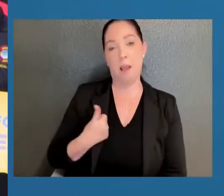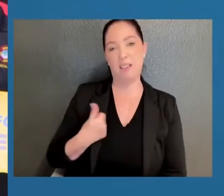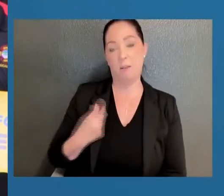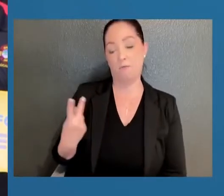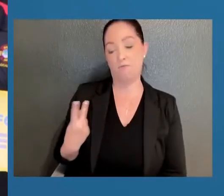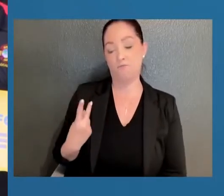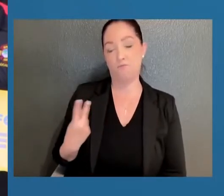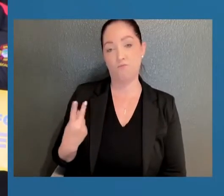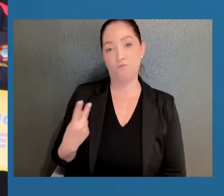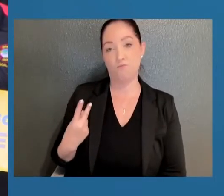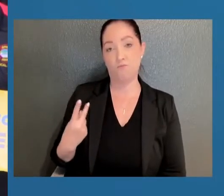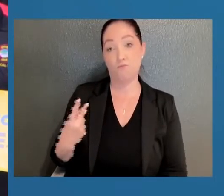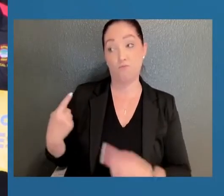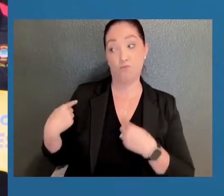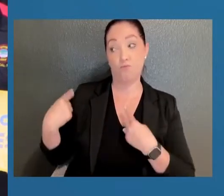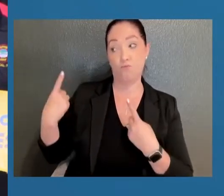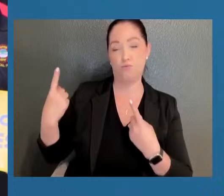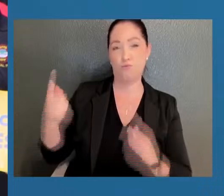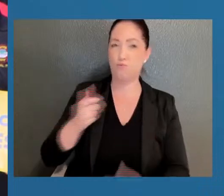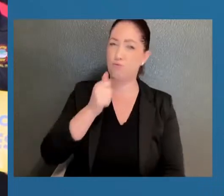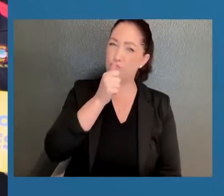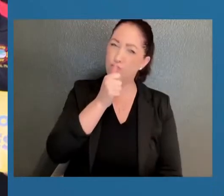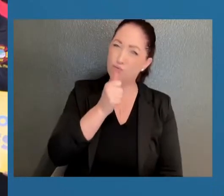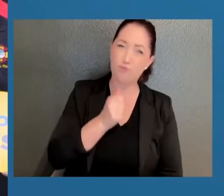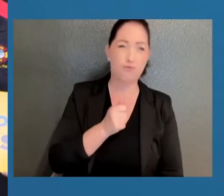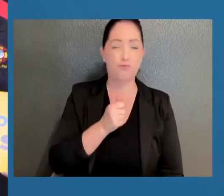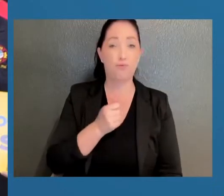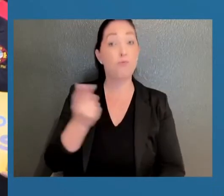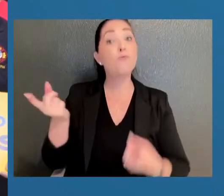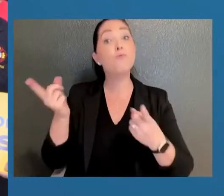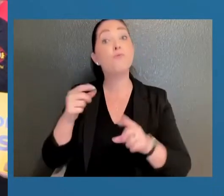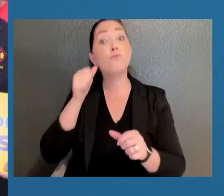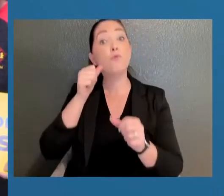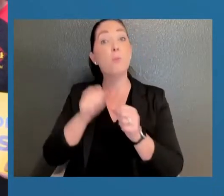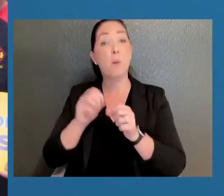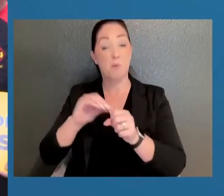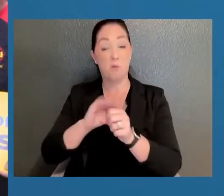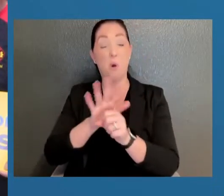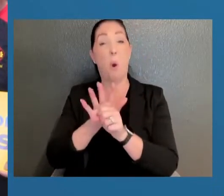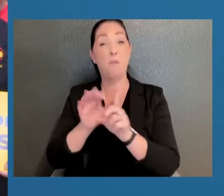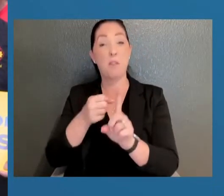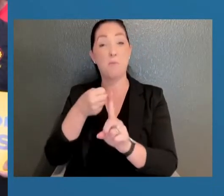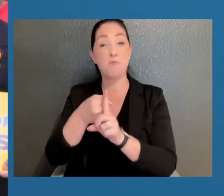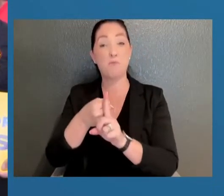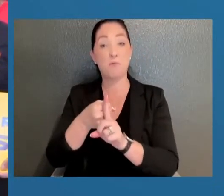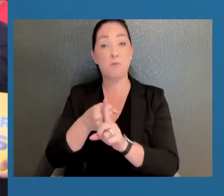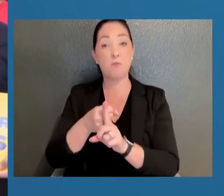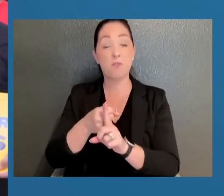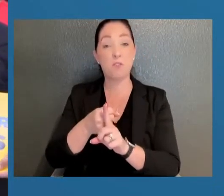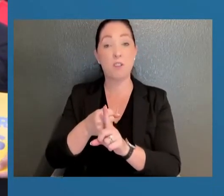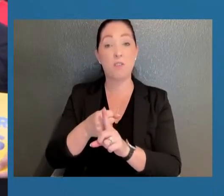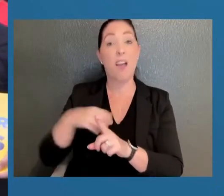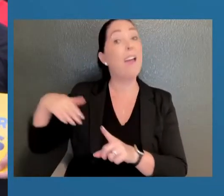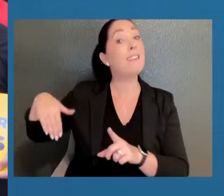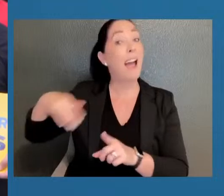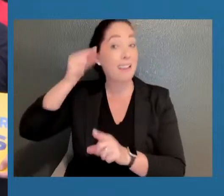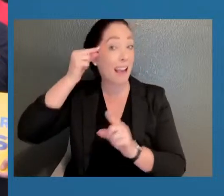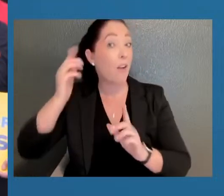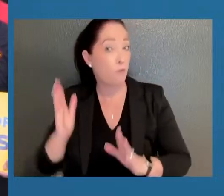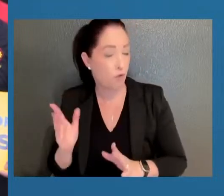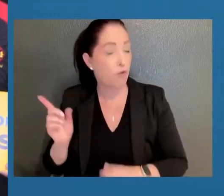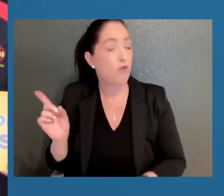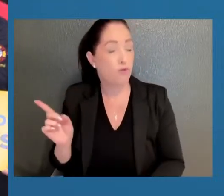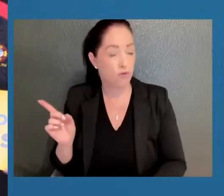been in the trenches. When COVID first hit, the governor was not governor then, she was lieutenant governor. And